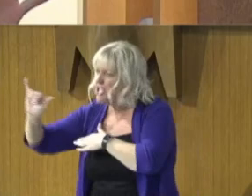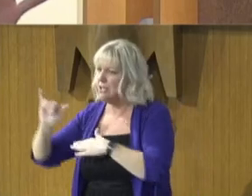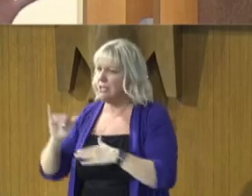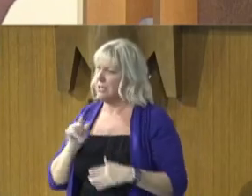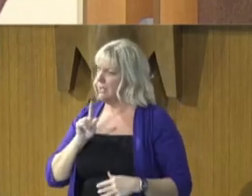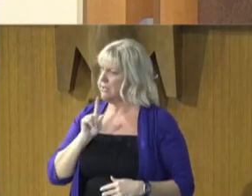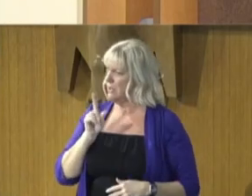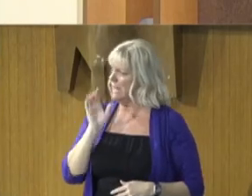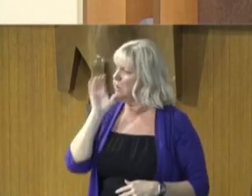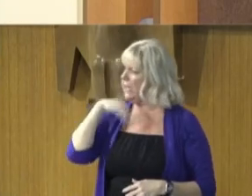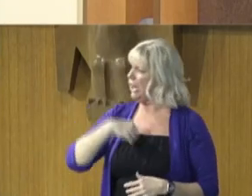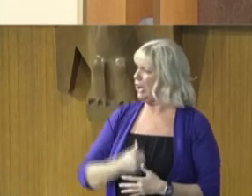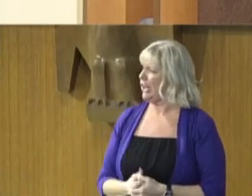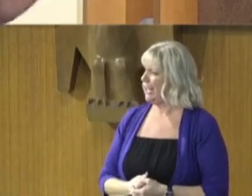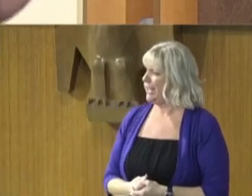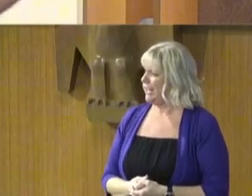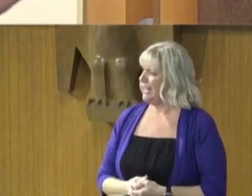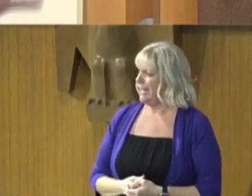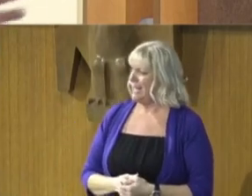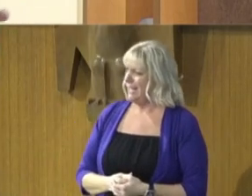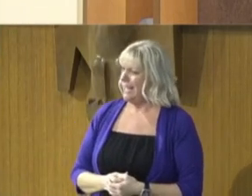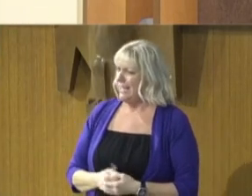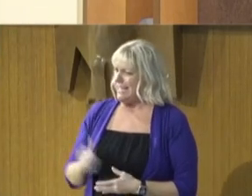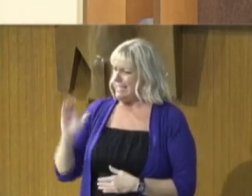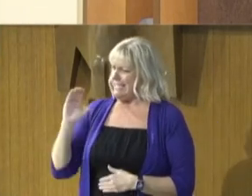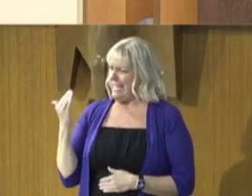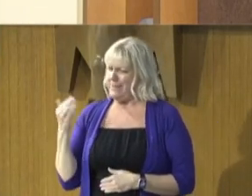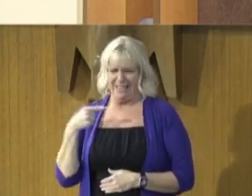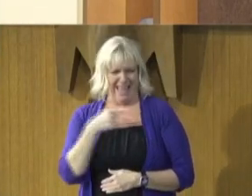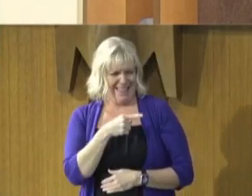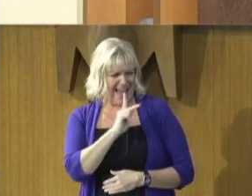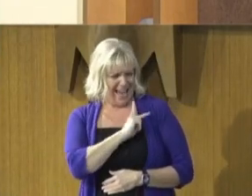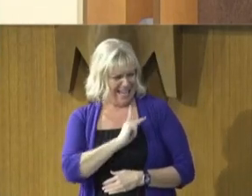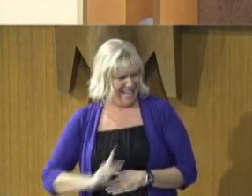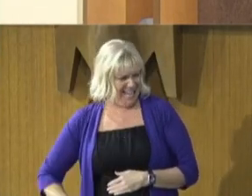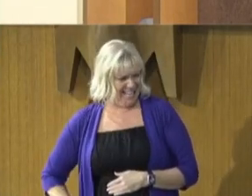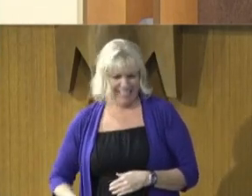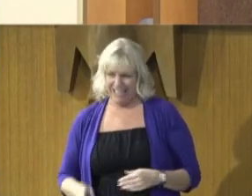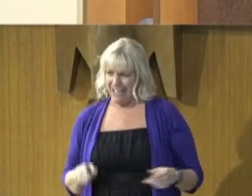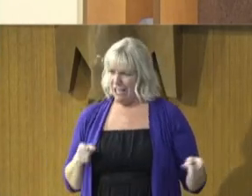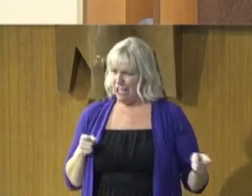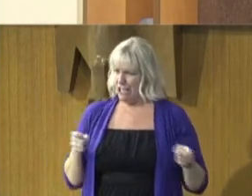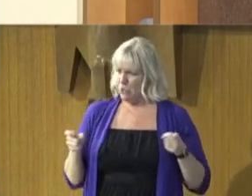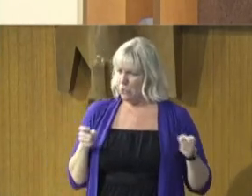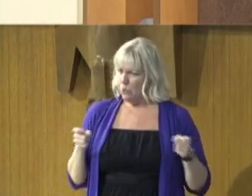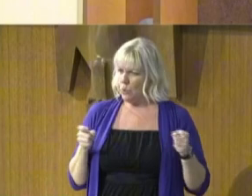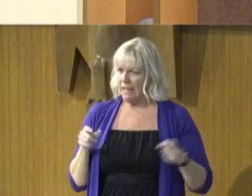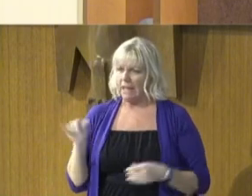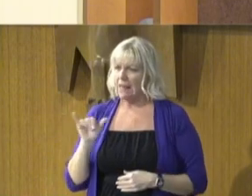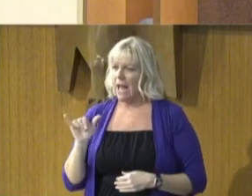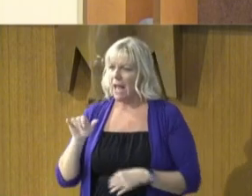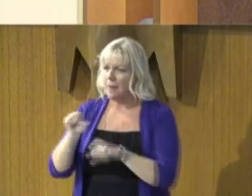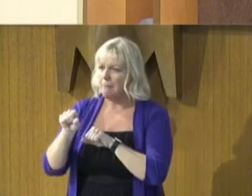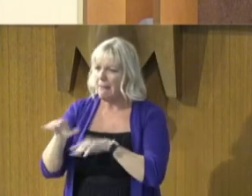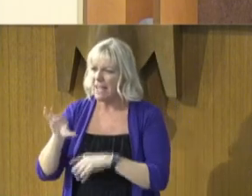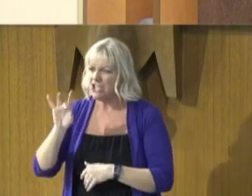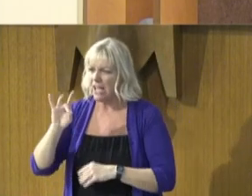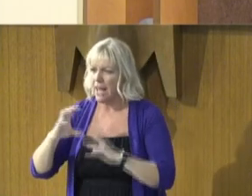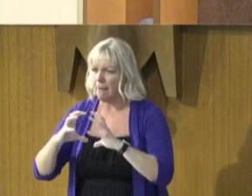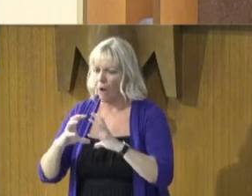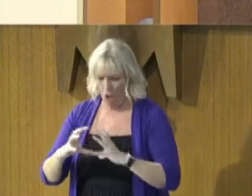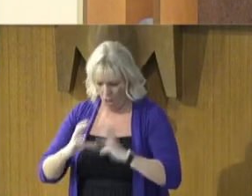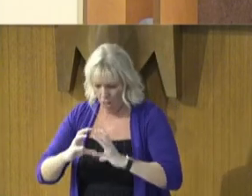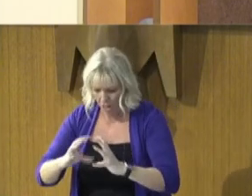weird. It seems like this king is ruling like he has a magic eight ball. "Should I go to